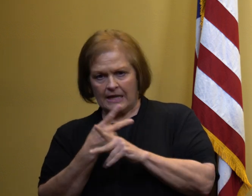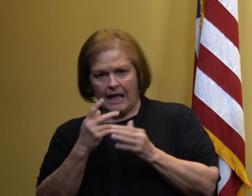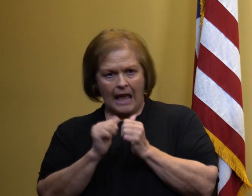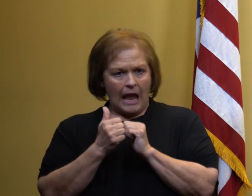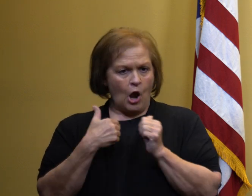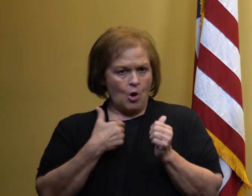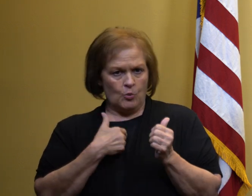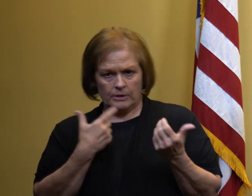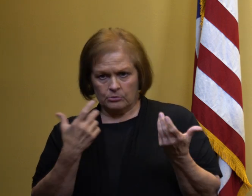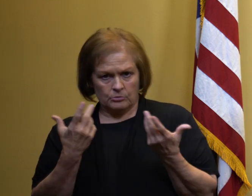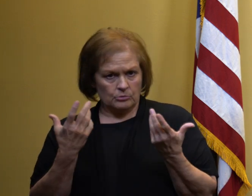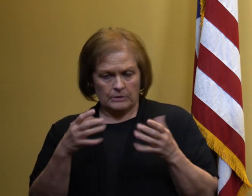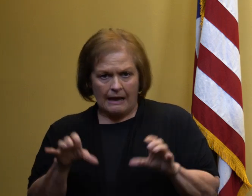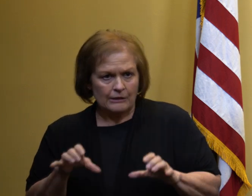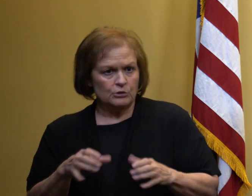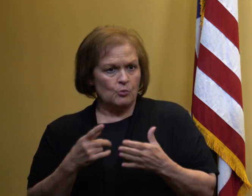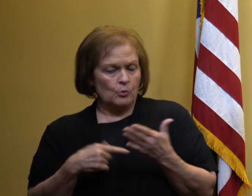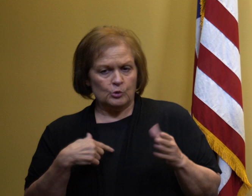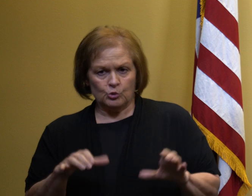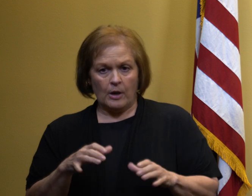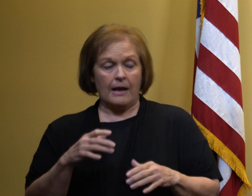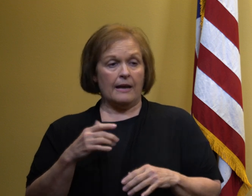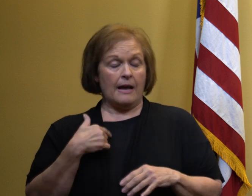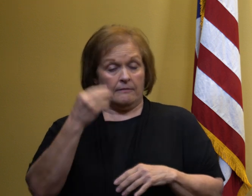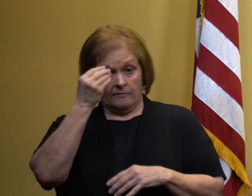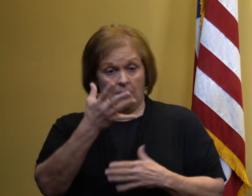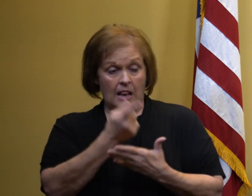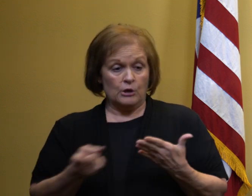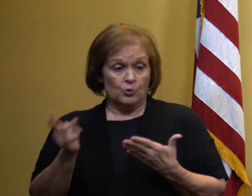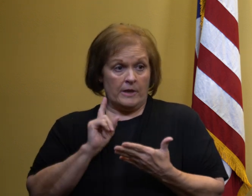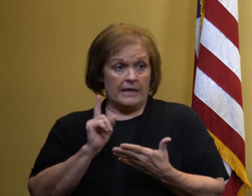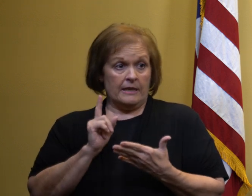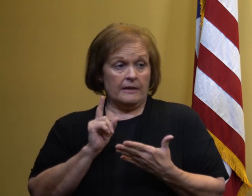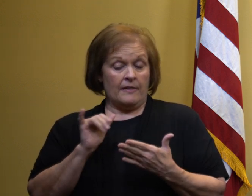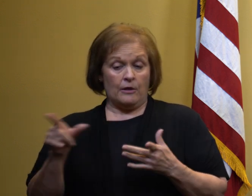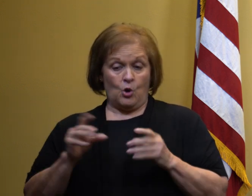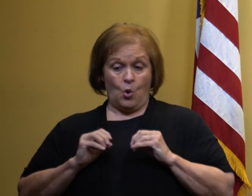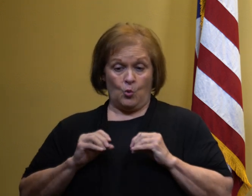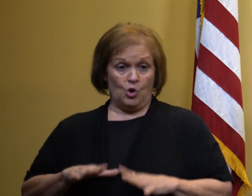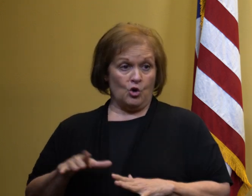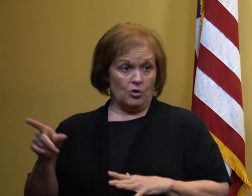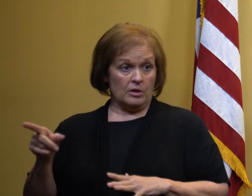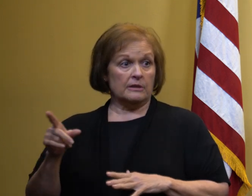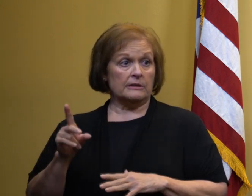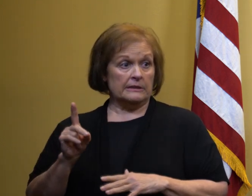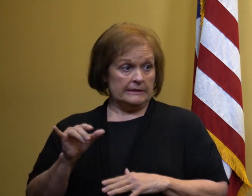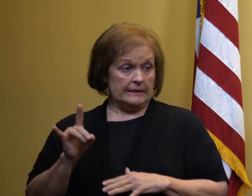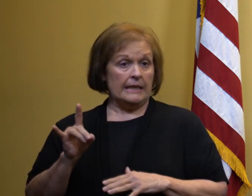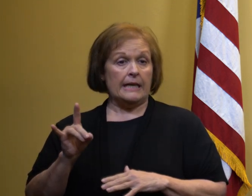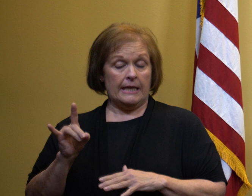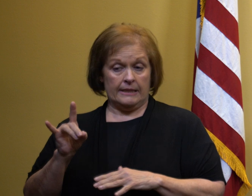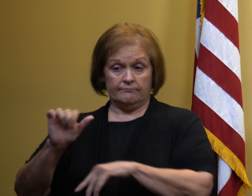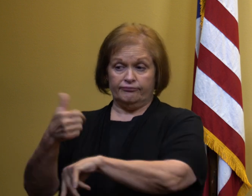as we take action. We are taking action. I reported on last week that the ownership, of course, has put that building